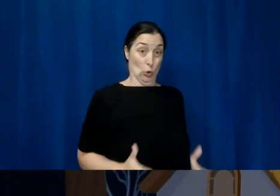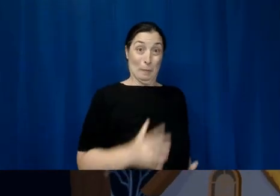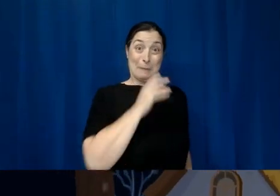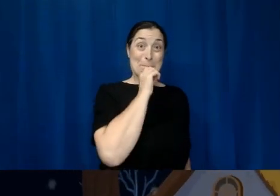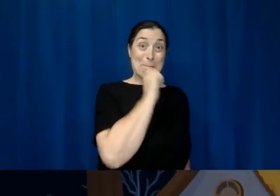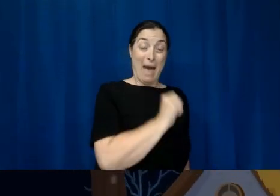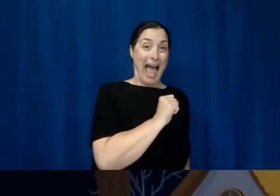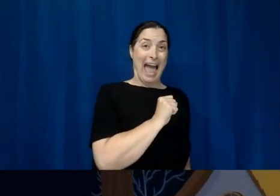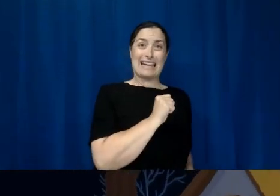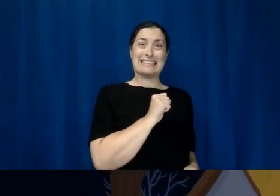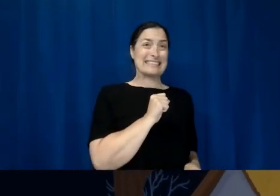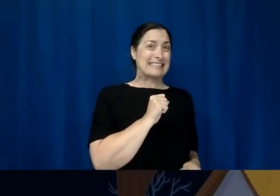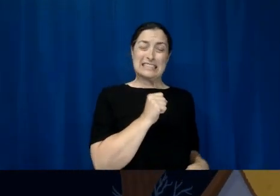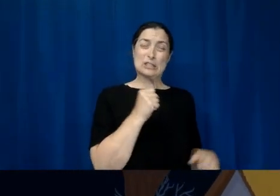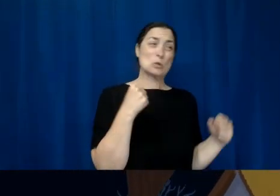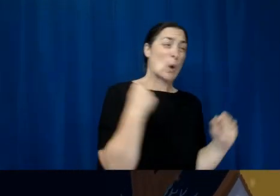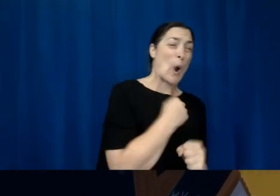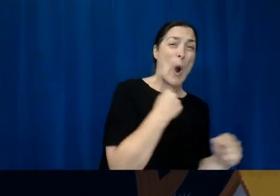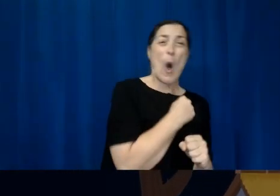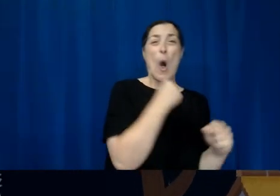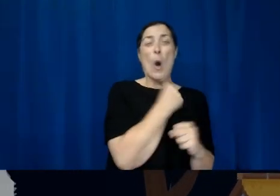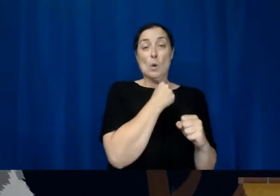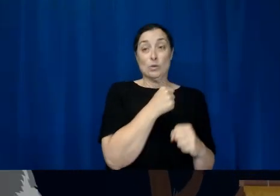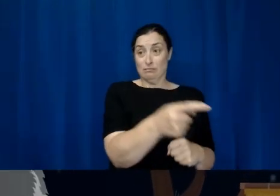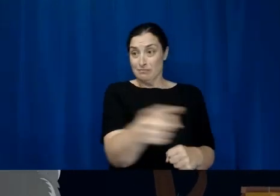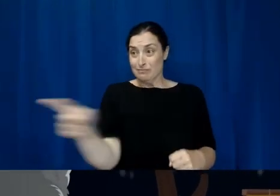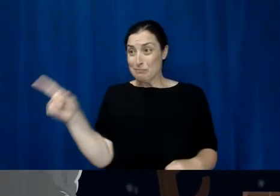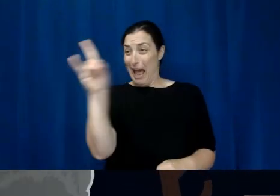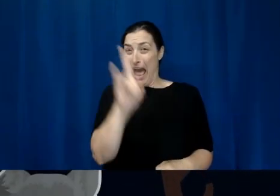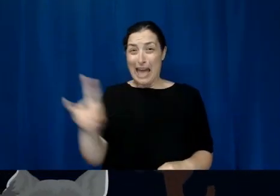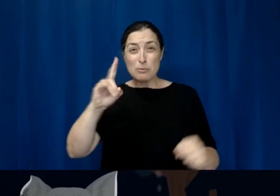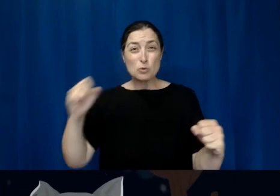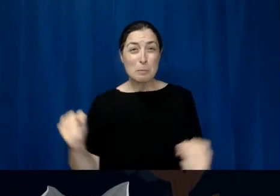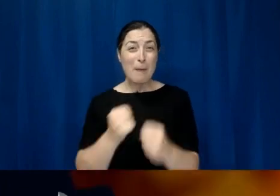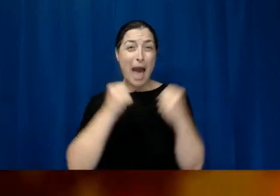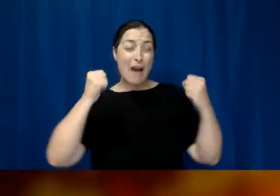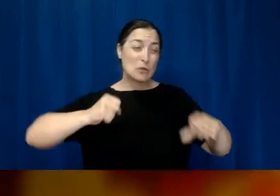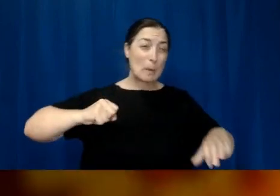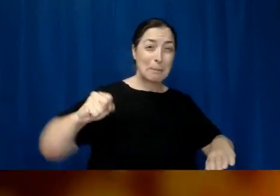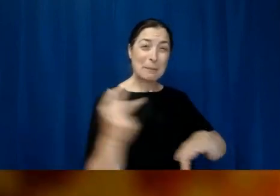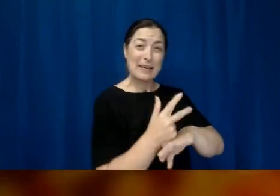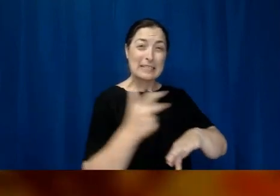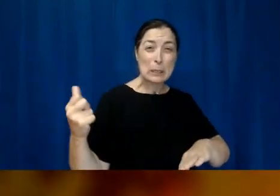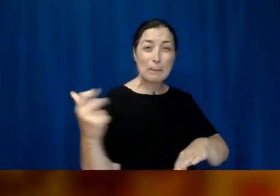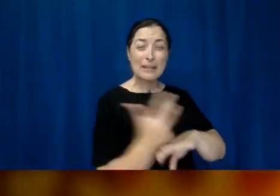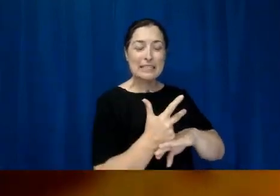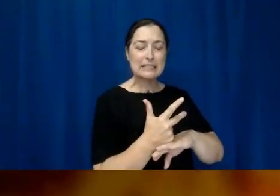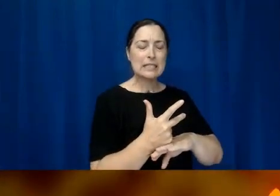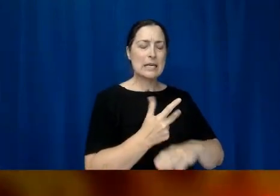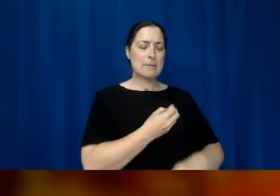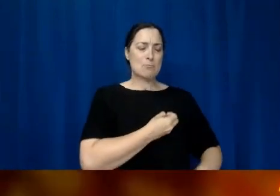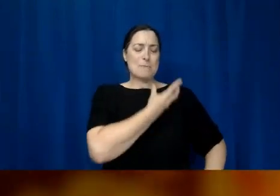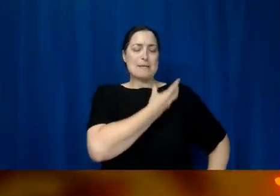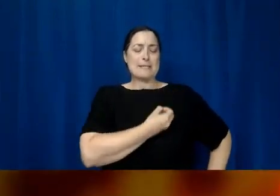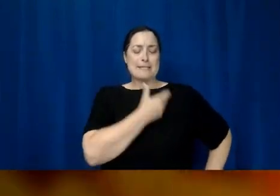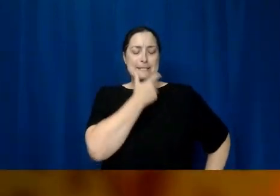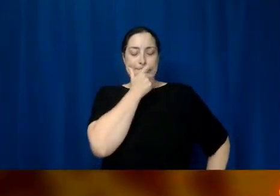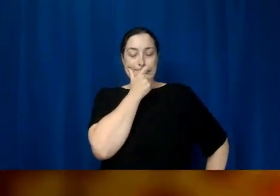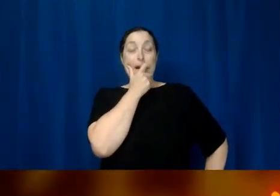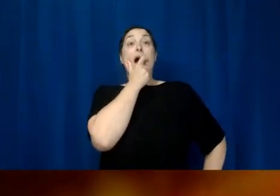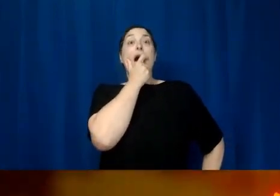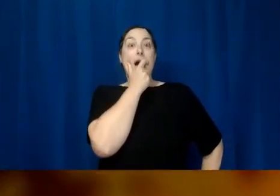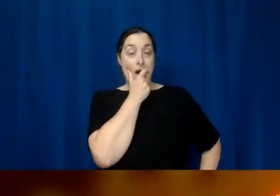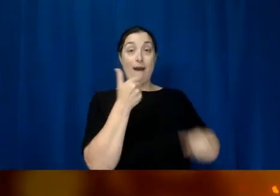cold and suffering from the attacks of now powerful, ferocious beasts. So, Prometheus gave humans the greatest of the